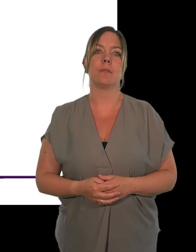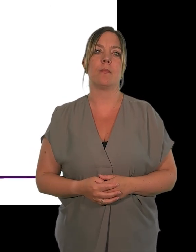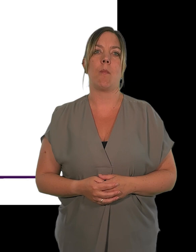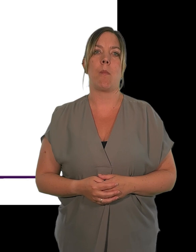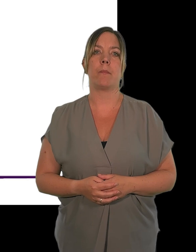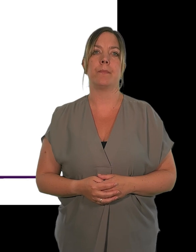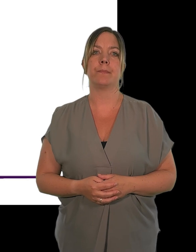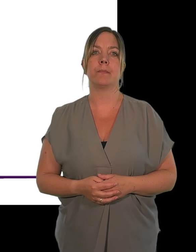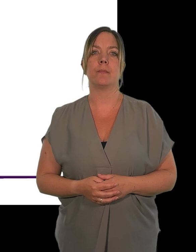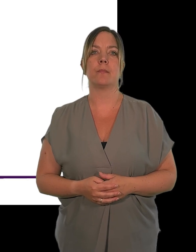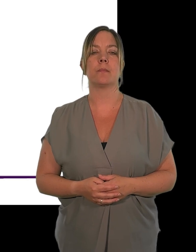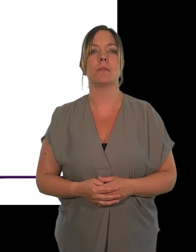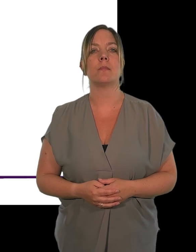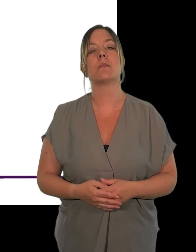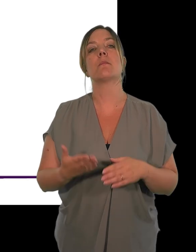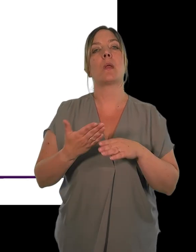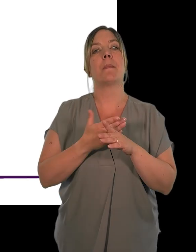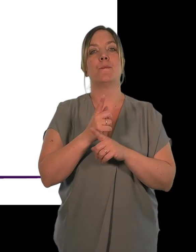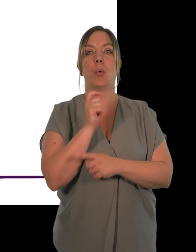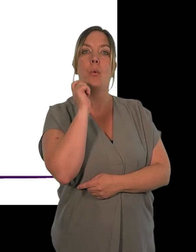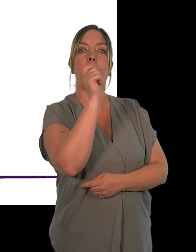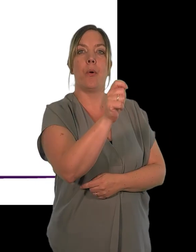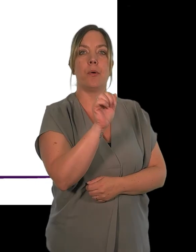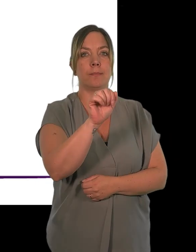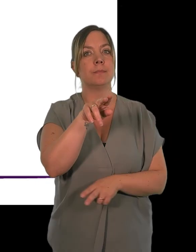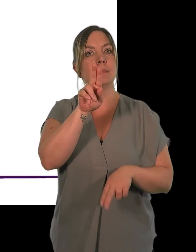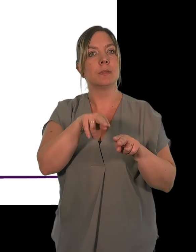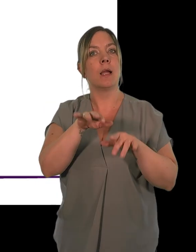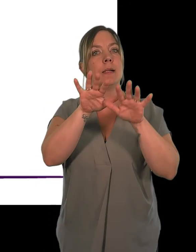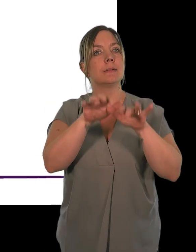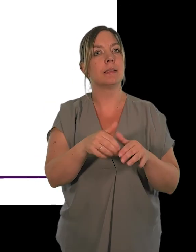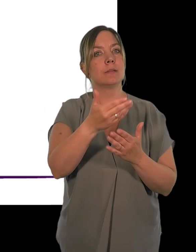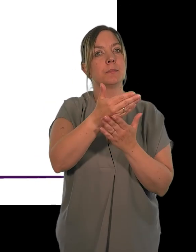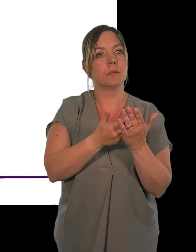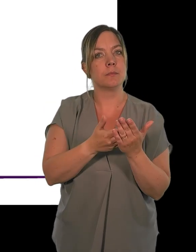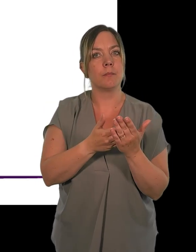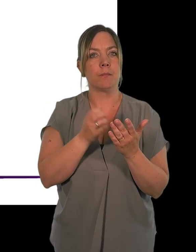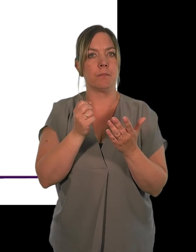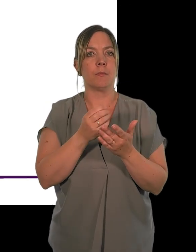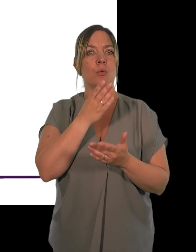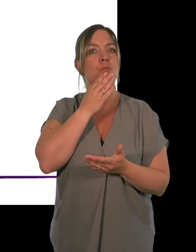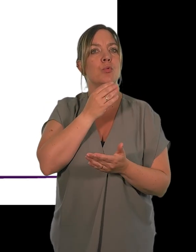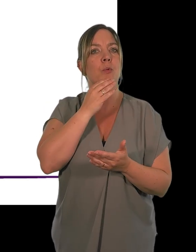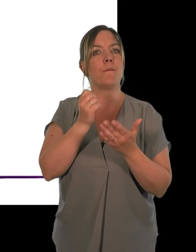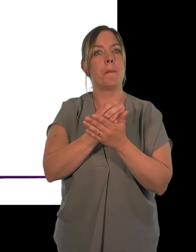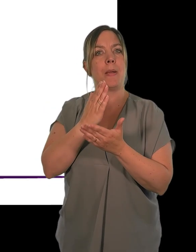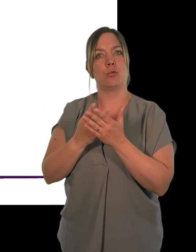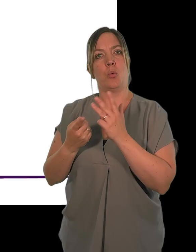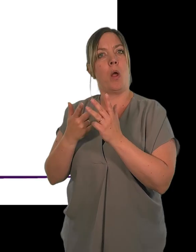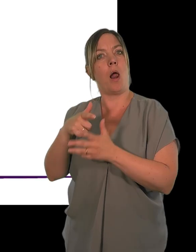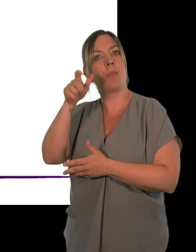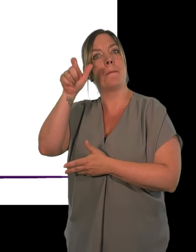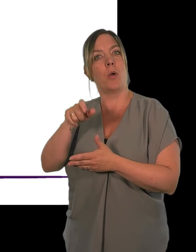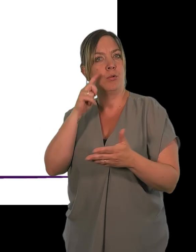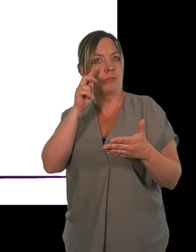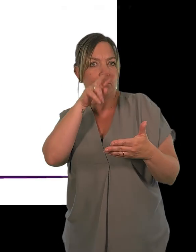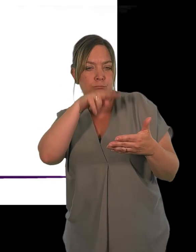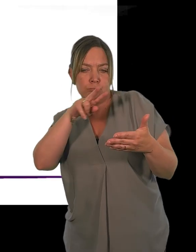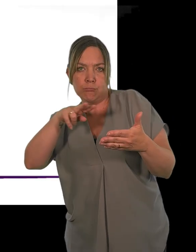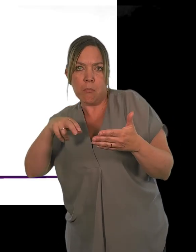referral. Before submitting your assessment, it's useful to get it proofread to check for mistakes